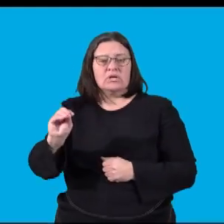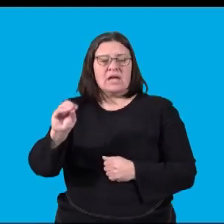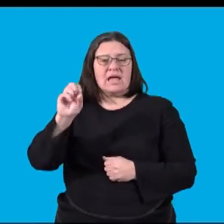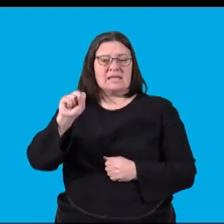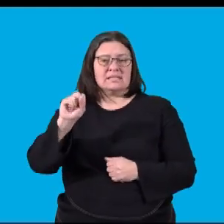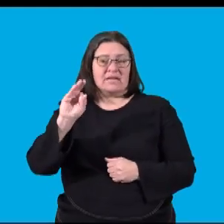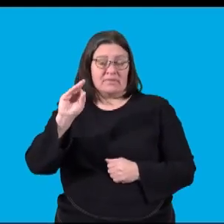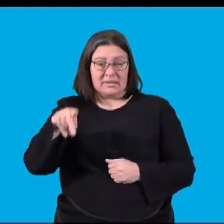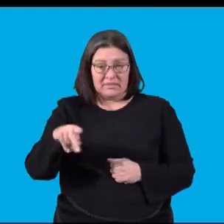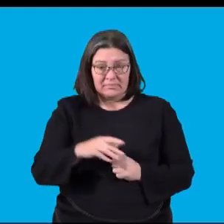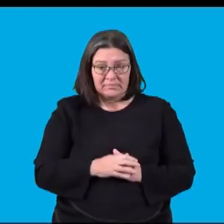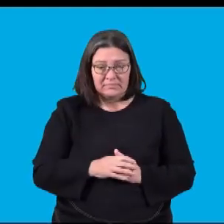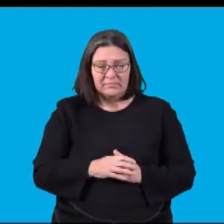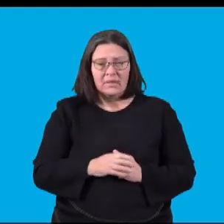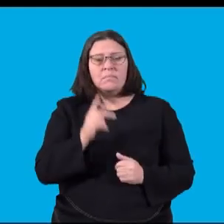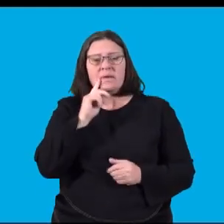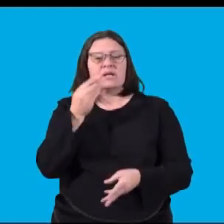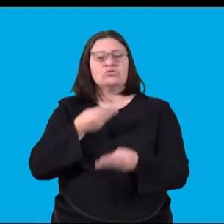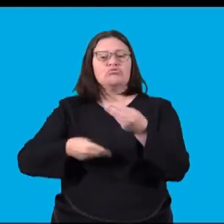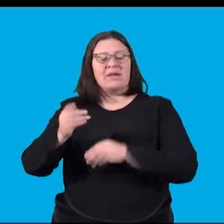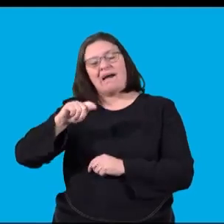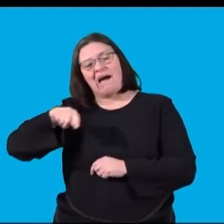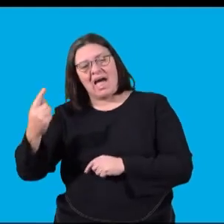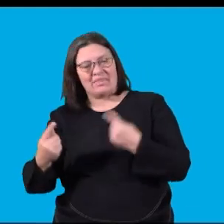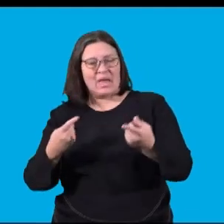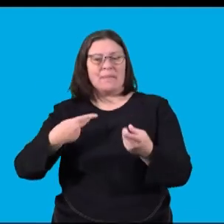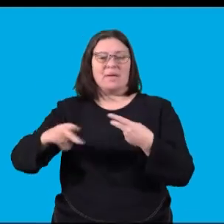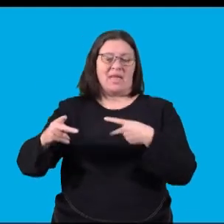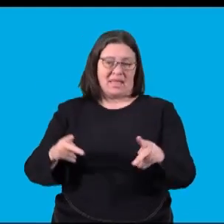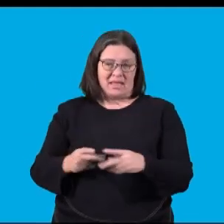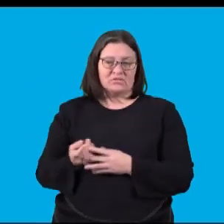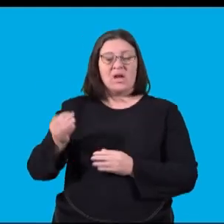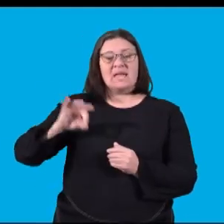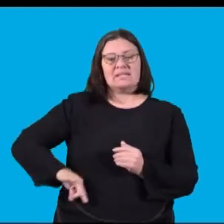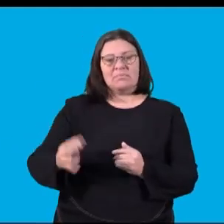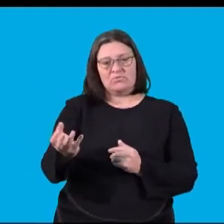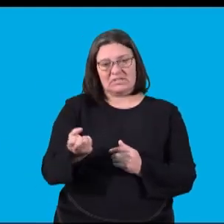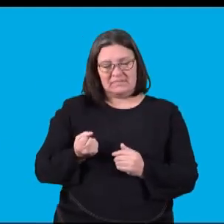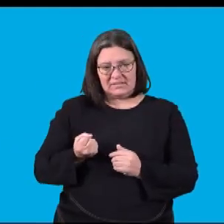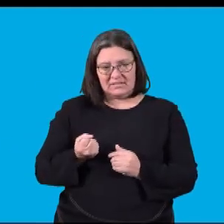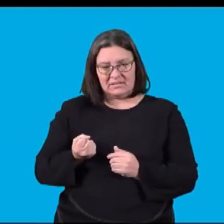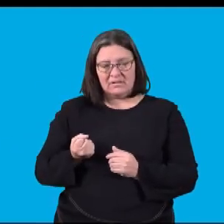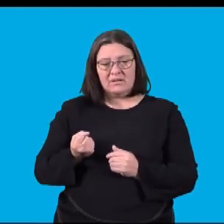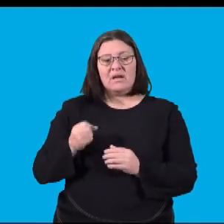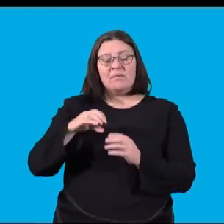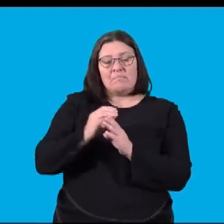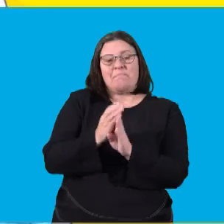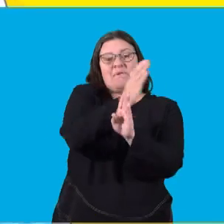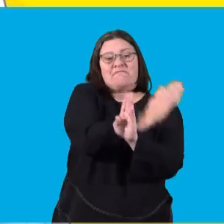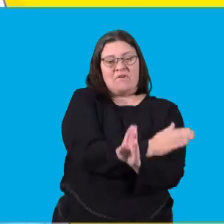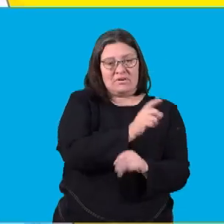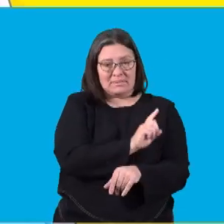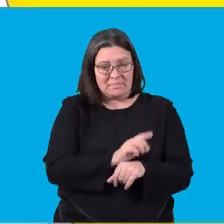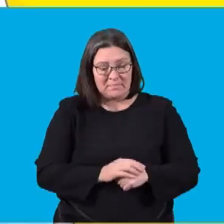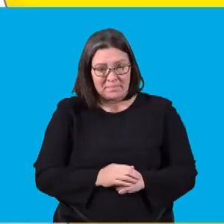position? I'll take it to trade and other payables, then I say income received in advance. All